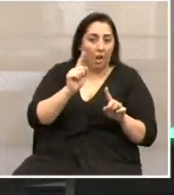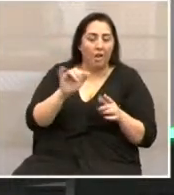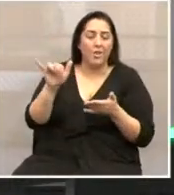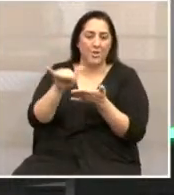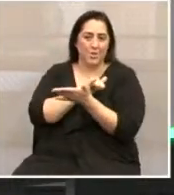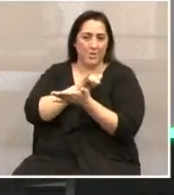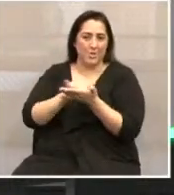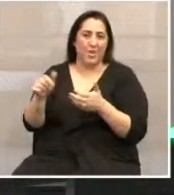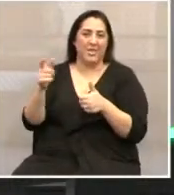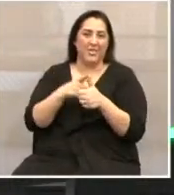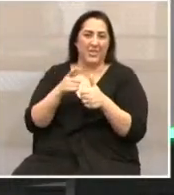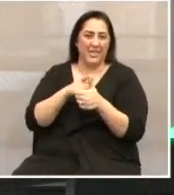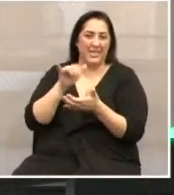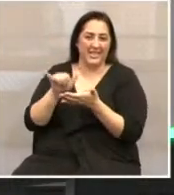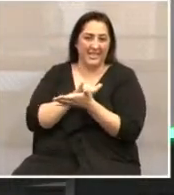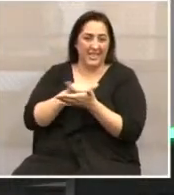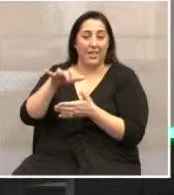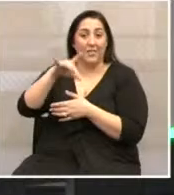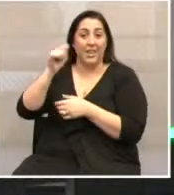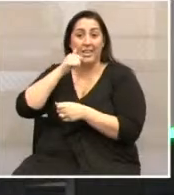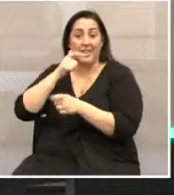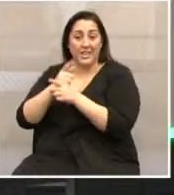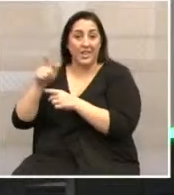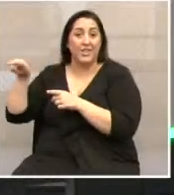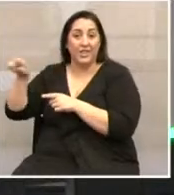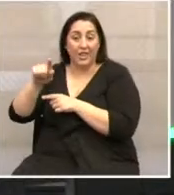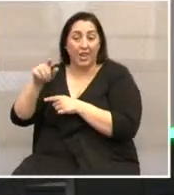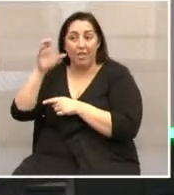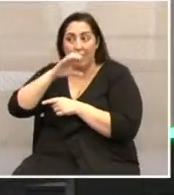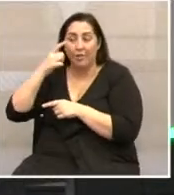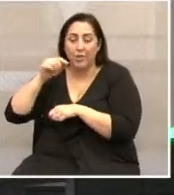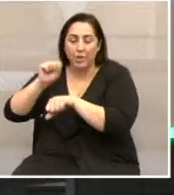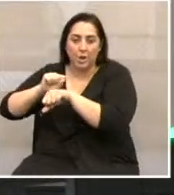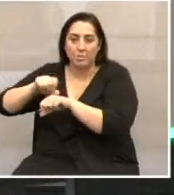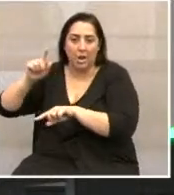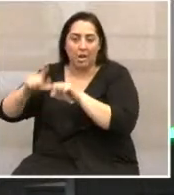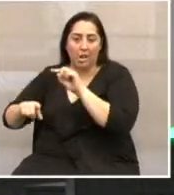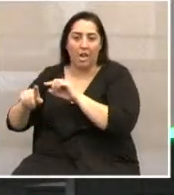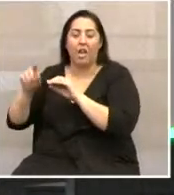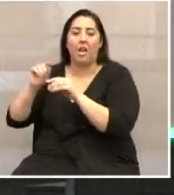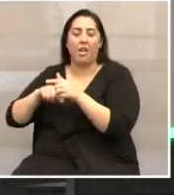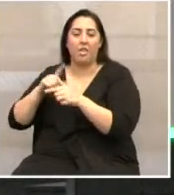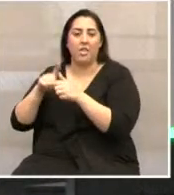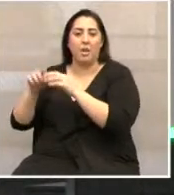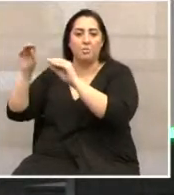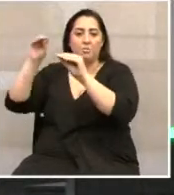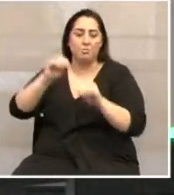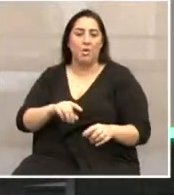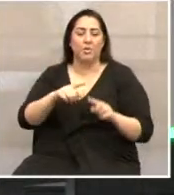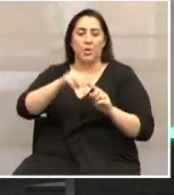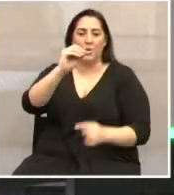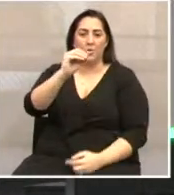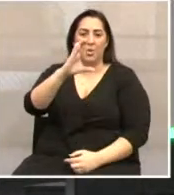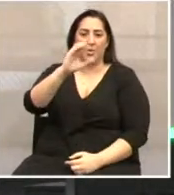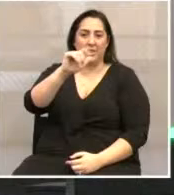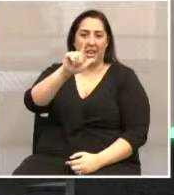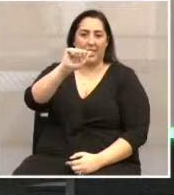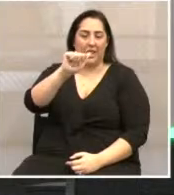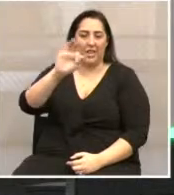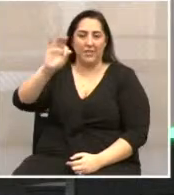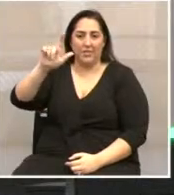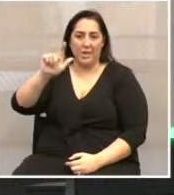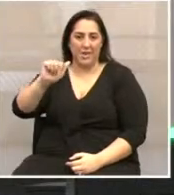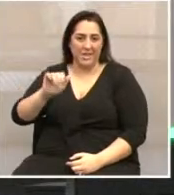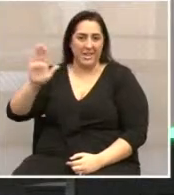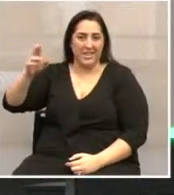City, found his sister looking for a job, and she couldn't help him. And then he landed in Ocala, Florida, looking for a job. His uncle, for